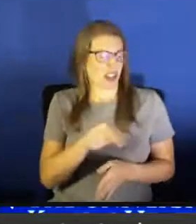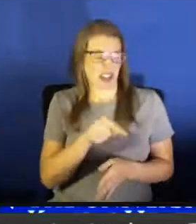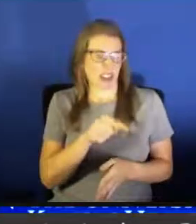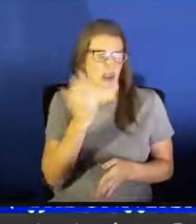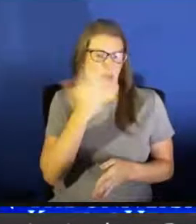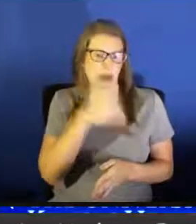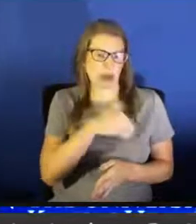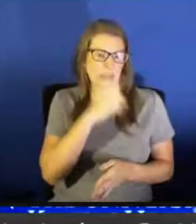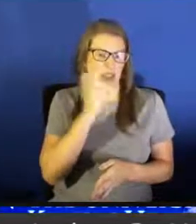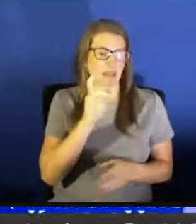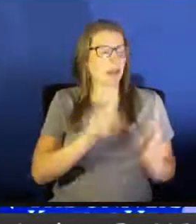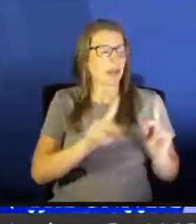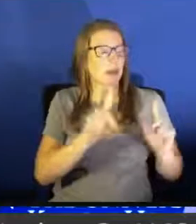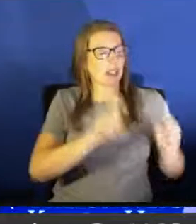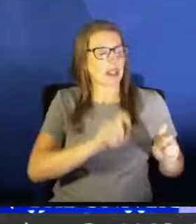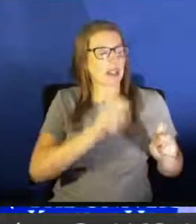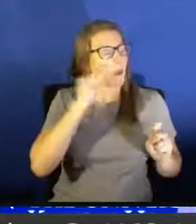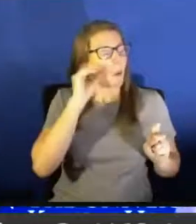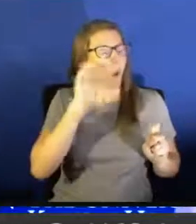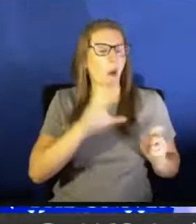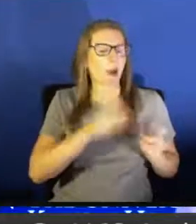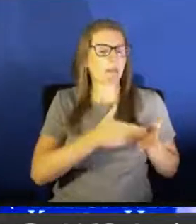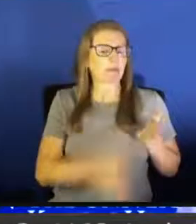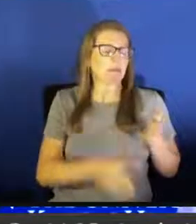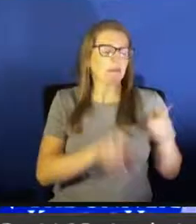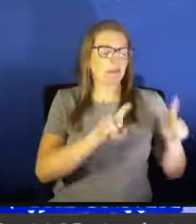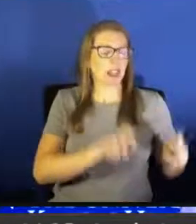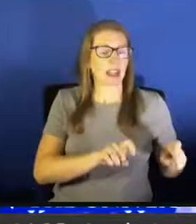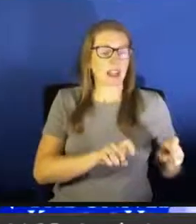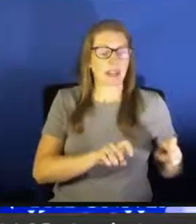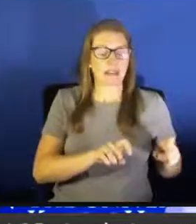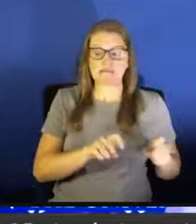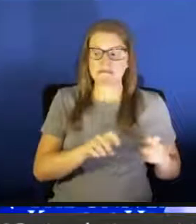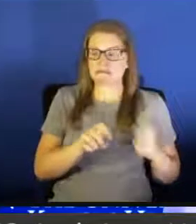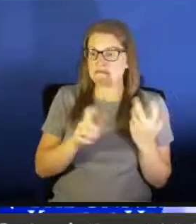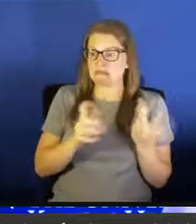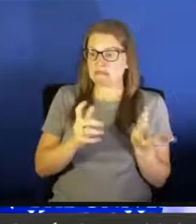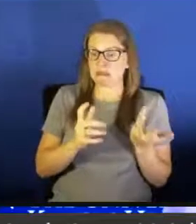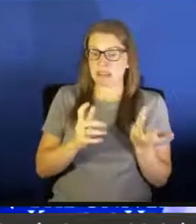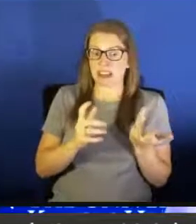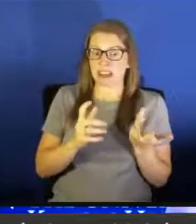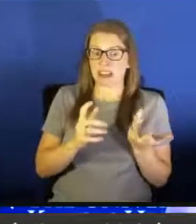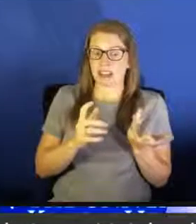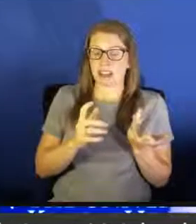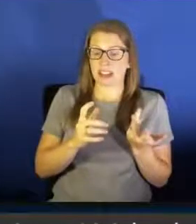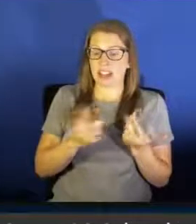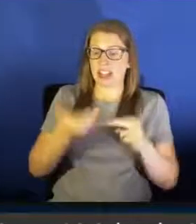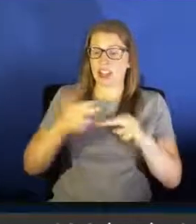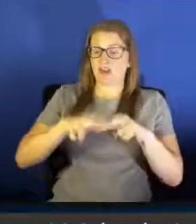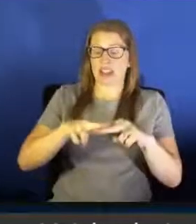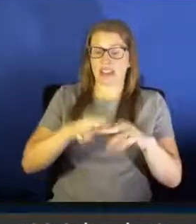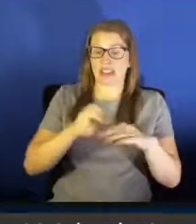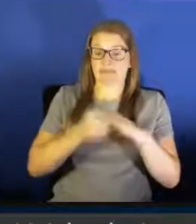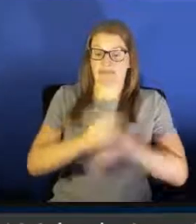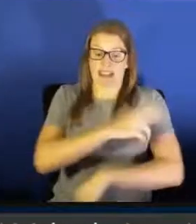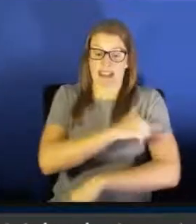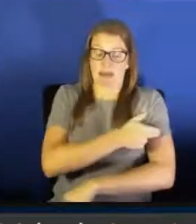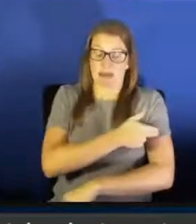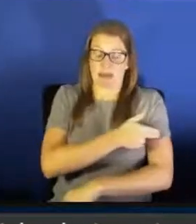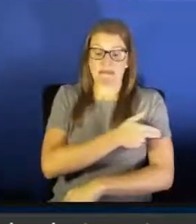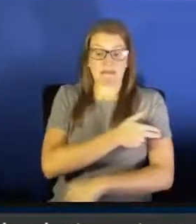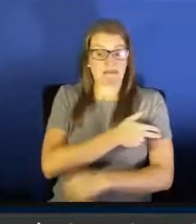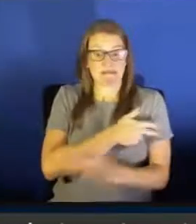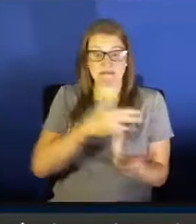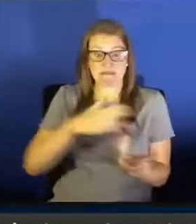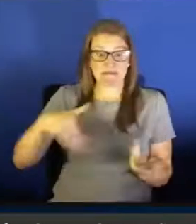at home or not testing, what we haven't seen really is that increase in hospitalizations, and that's always a good thing. All right, thanks for the update. Couple of headlines I want to